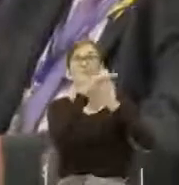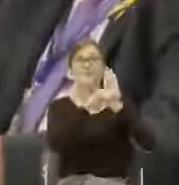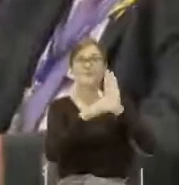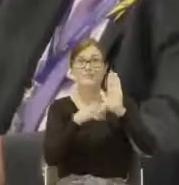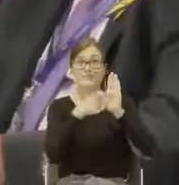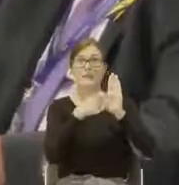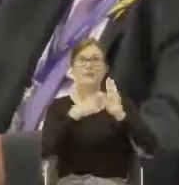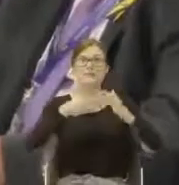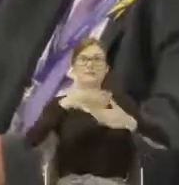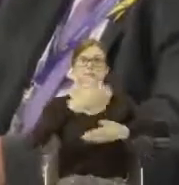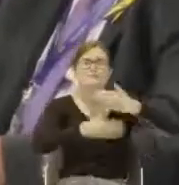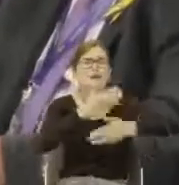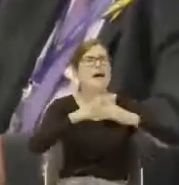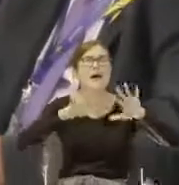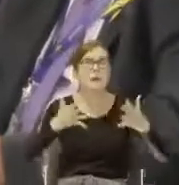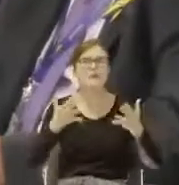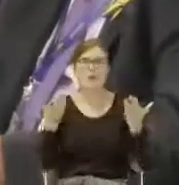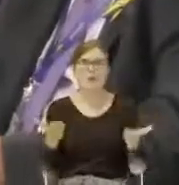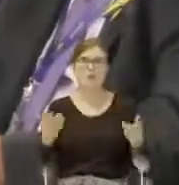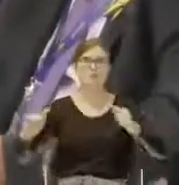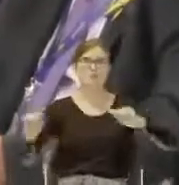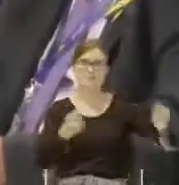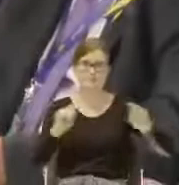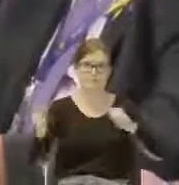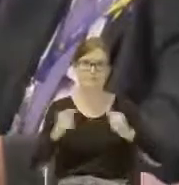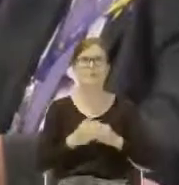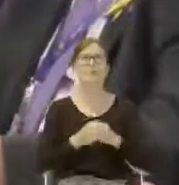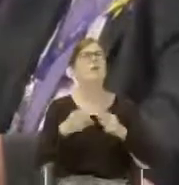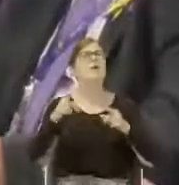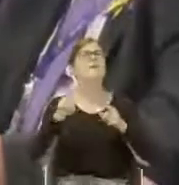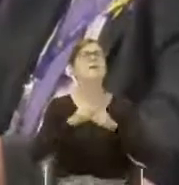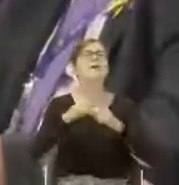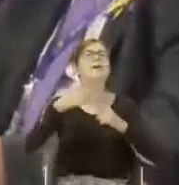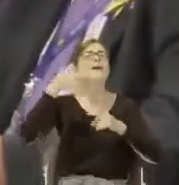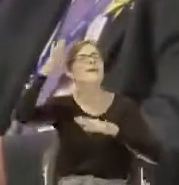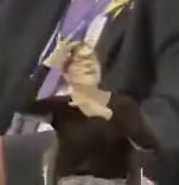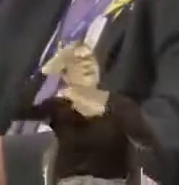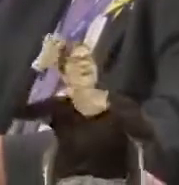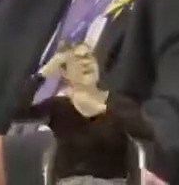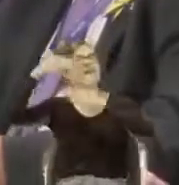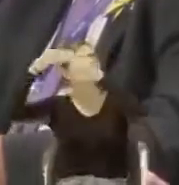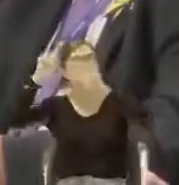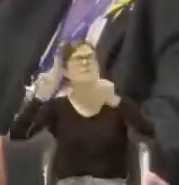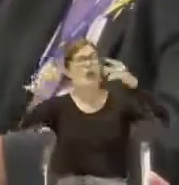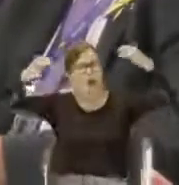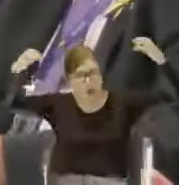common solutions from the bottom up. So colleagues,